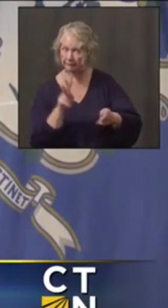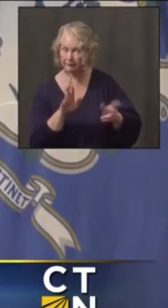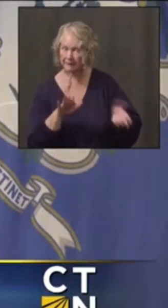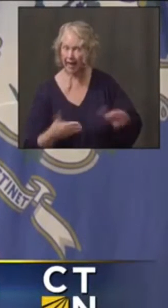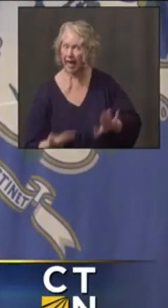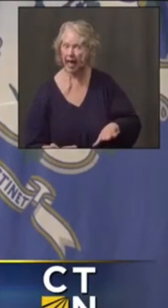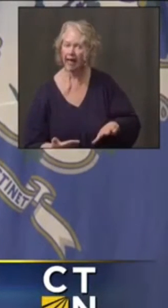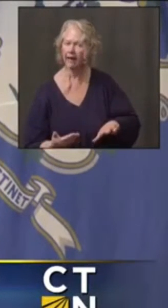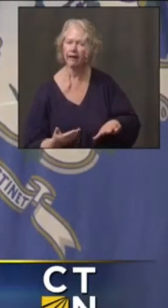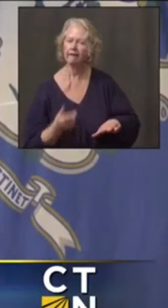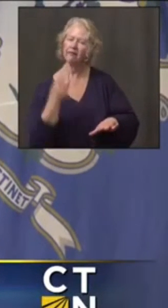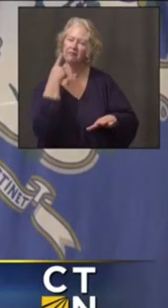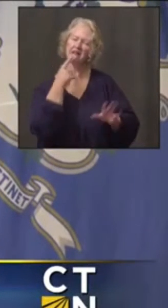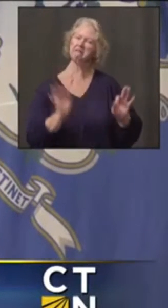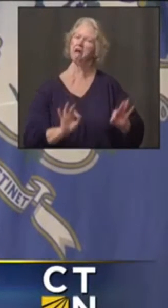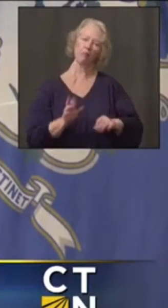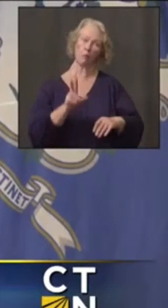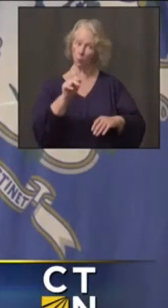for granted.